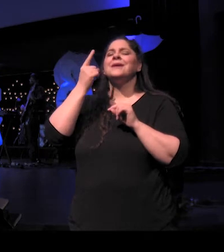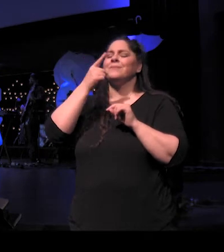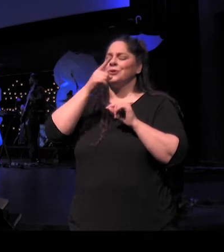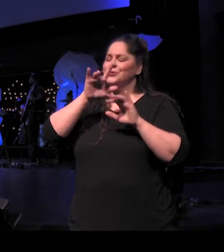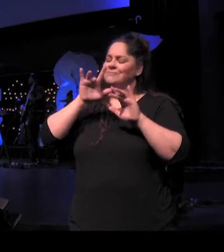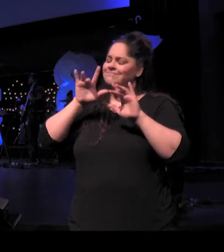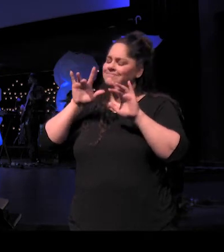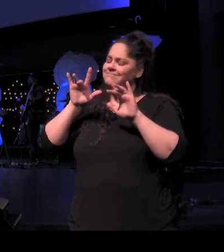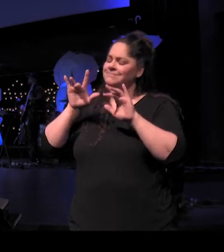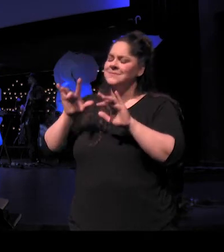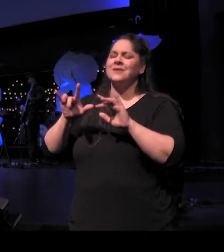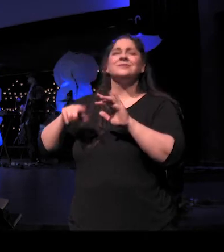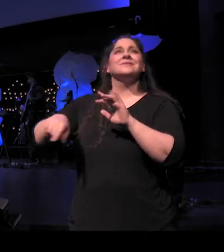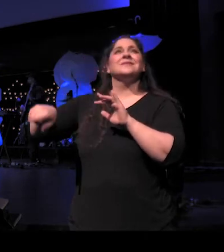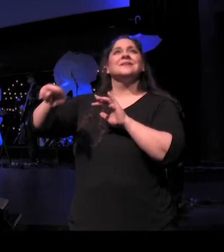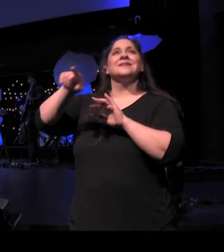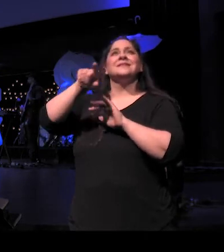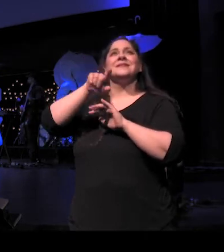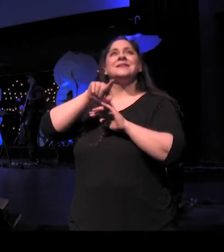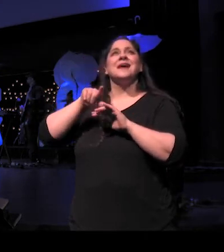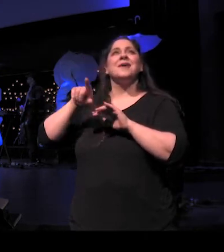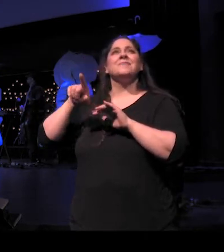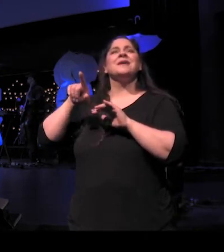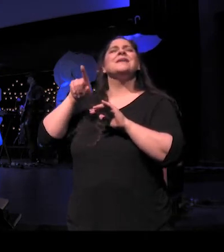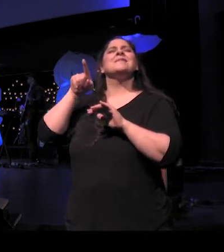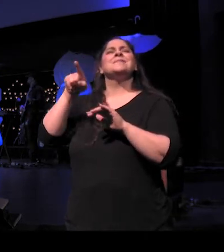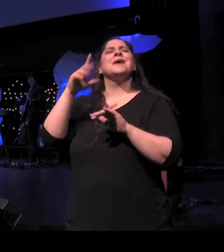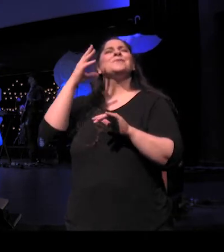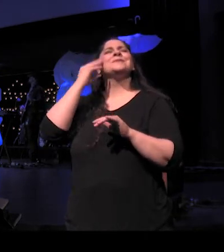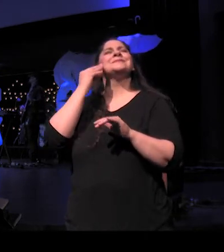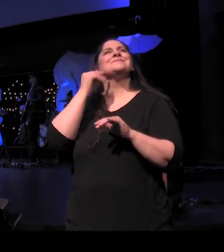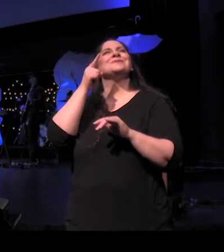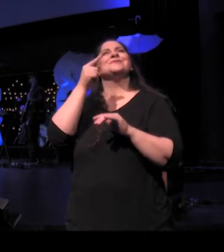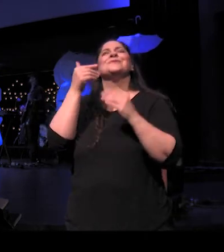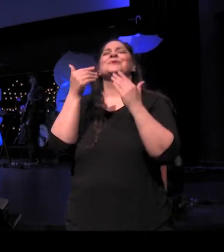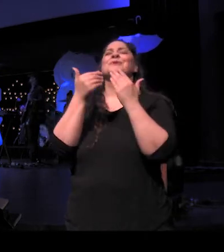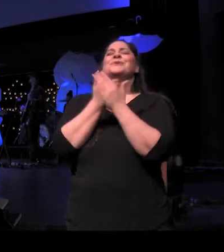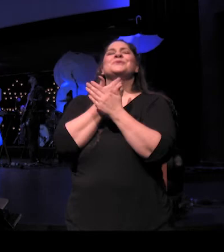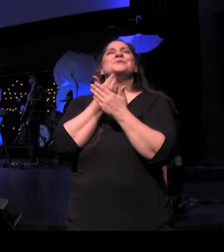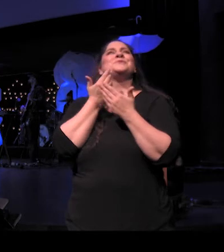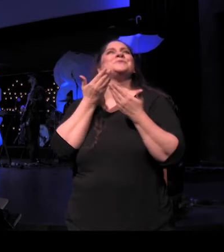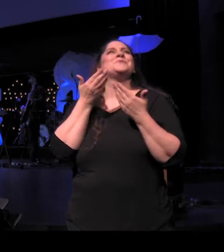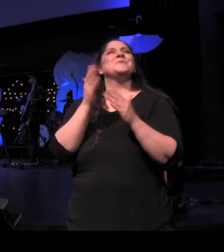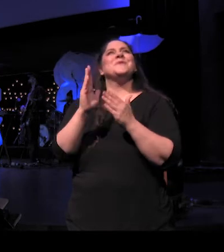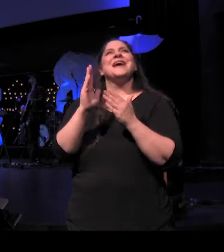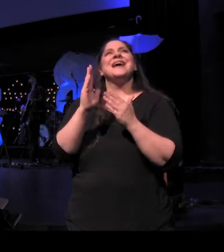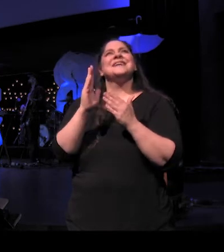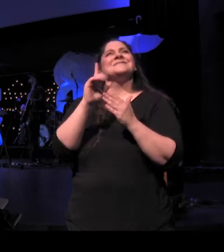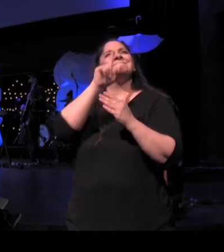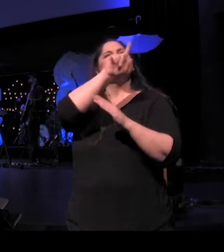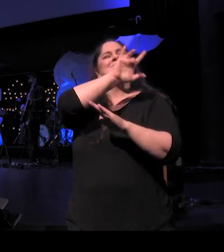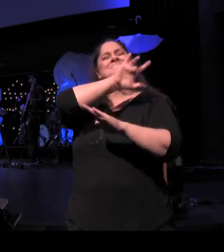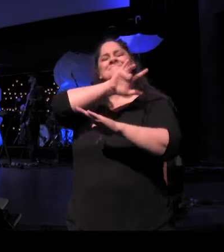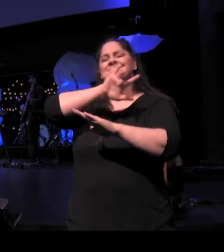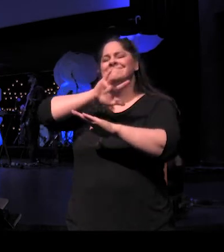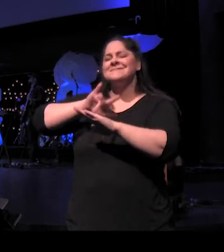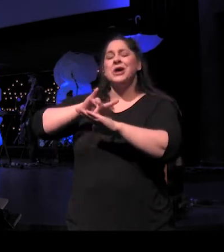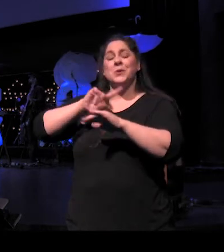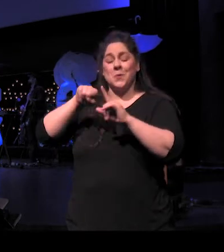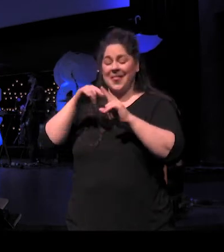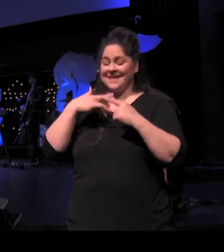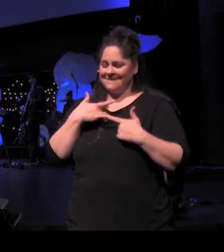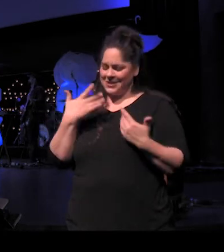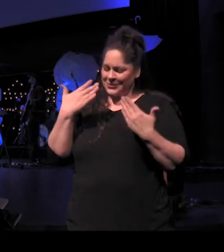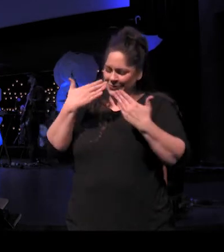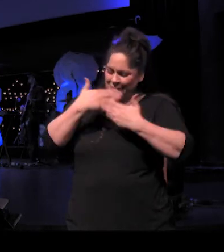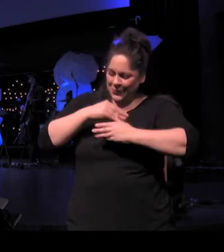that they would meet you in a new way, because that's what you do. That's where you shine in the dark. And so God, I